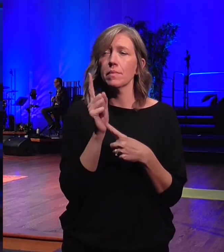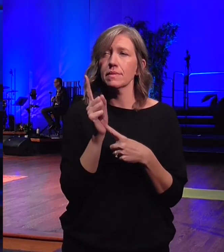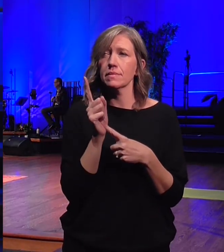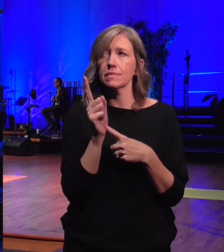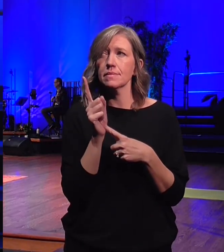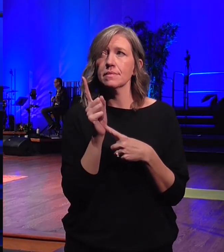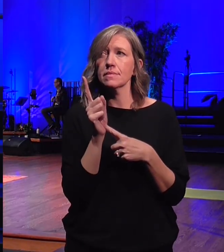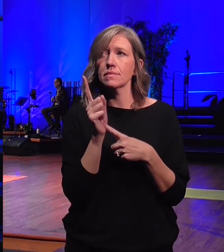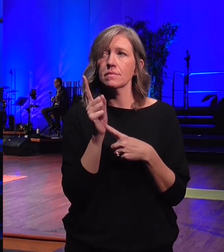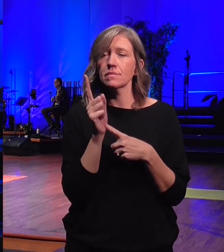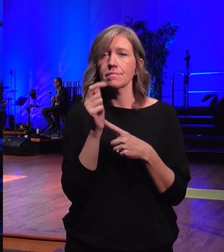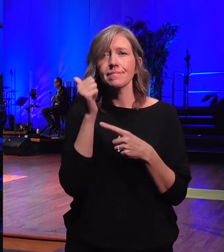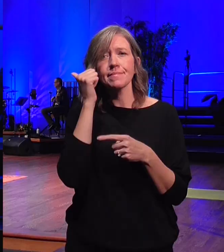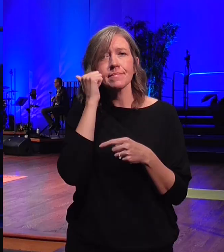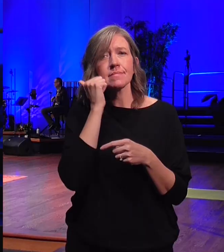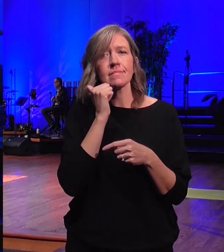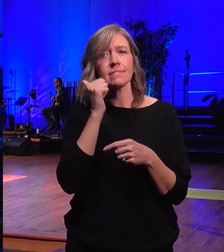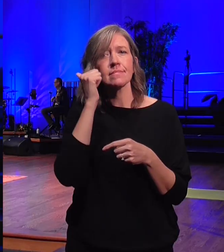moment,